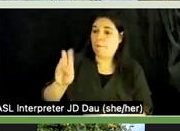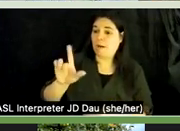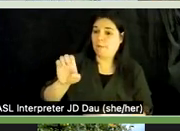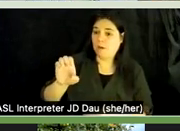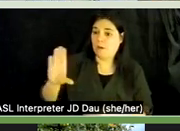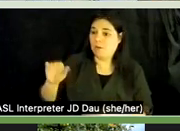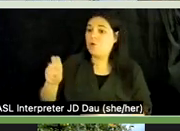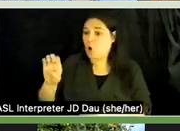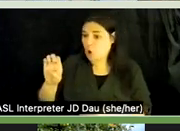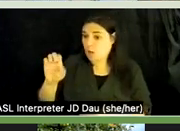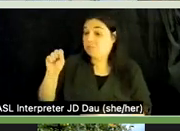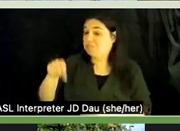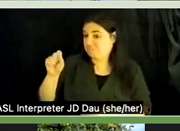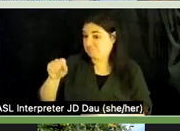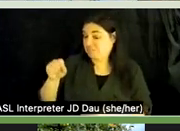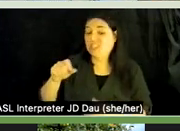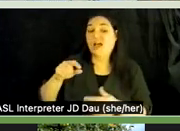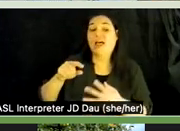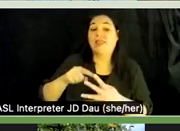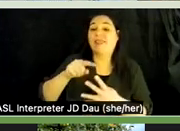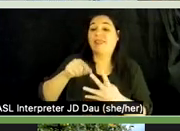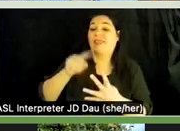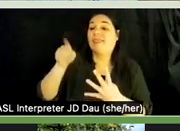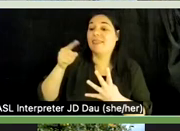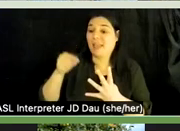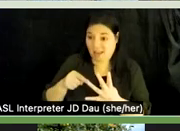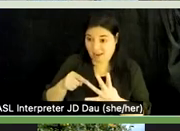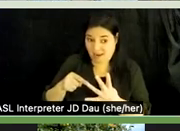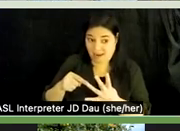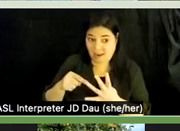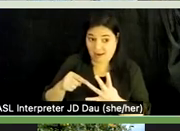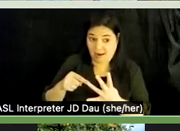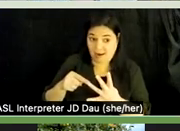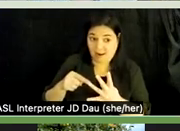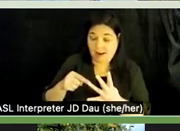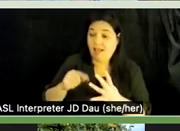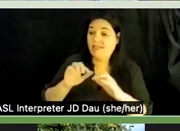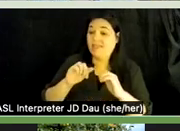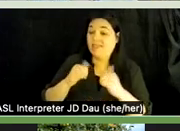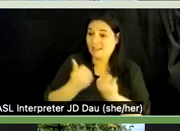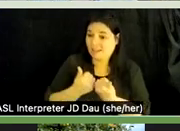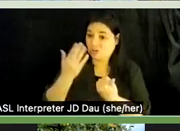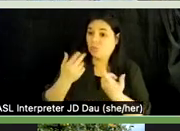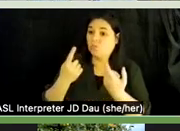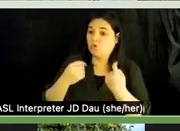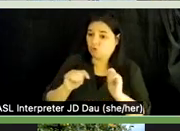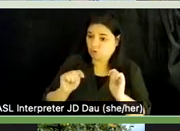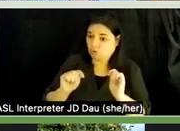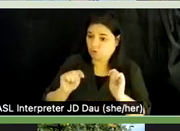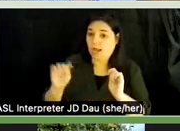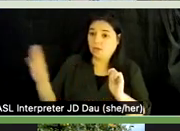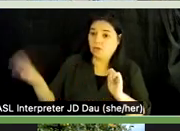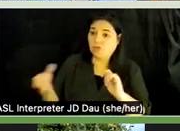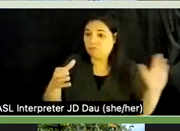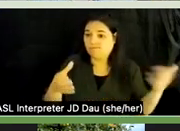the next step is to try, the agency will try to get the parties to sit